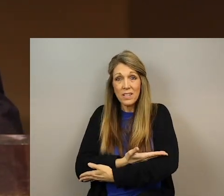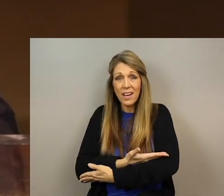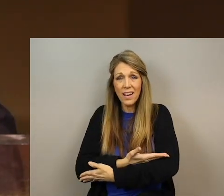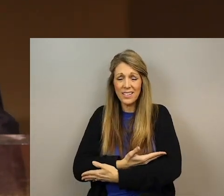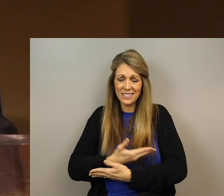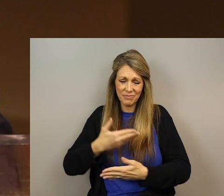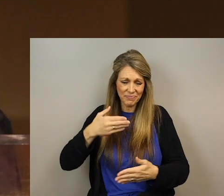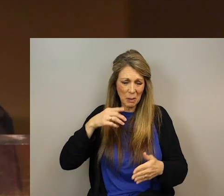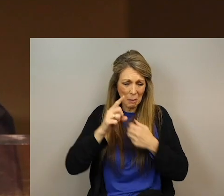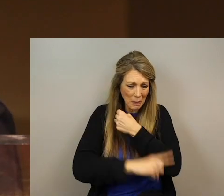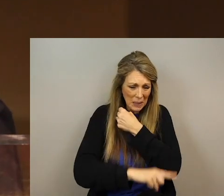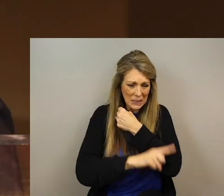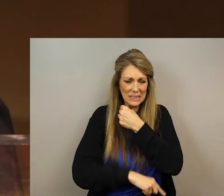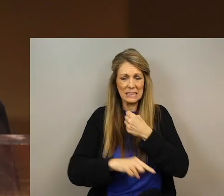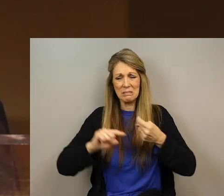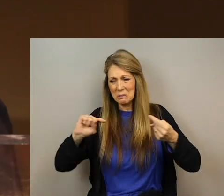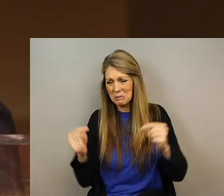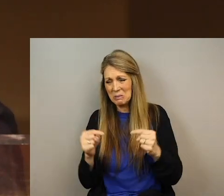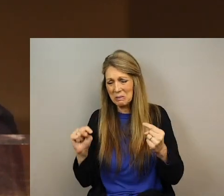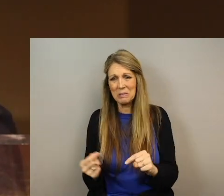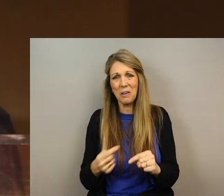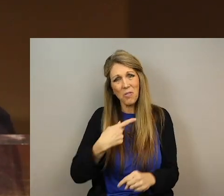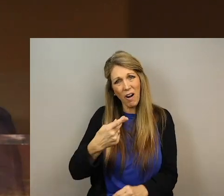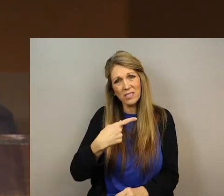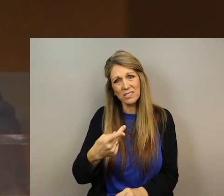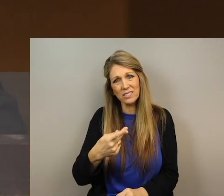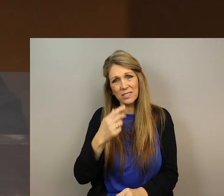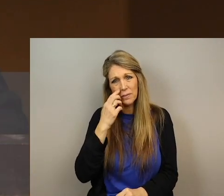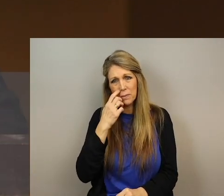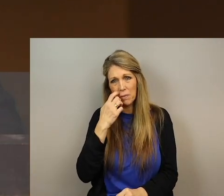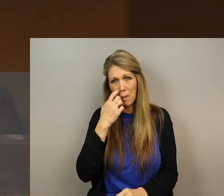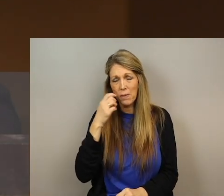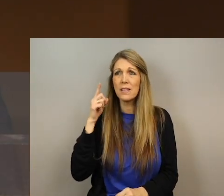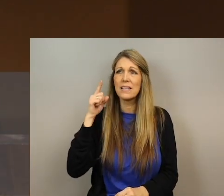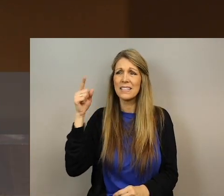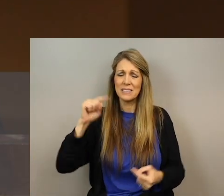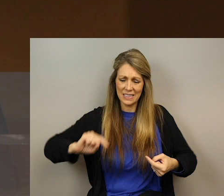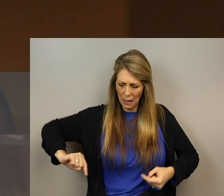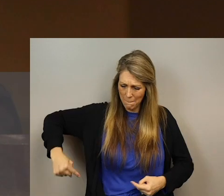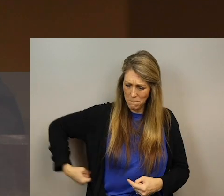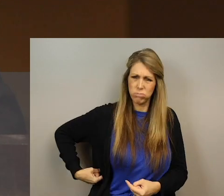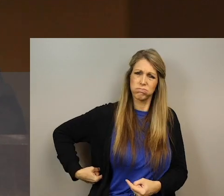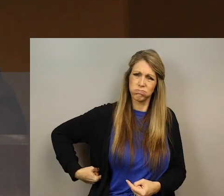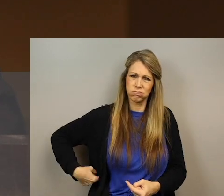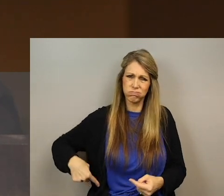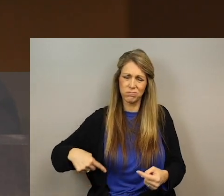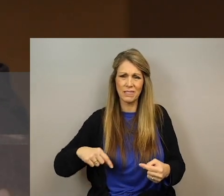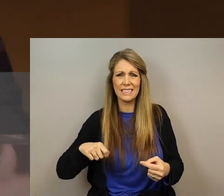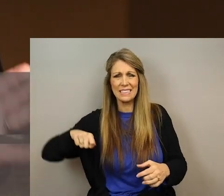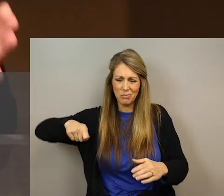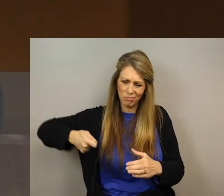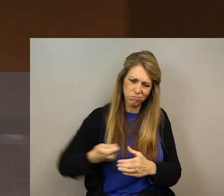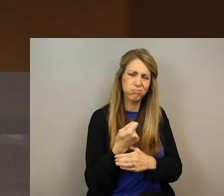be smitten and afflicted. It goes on, Isaiah says in verse 5, he was pierced for our transgressions.